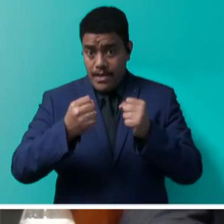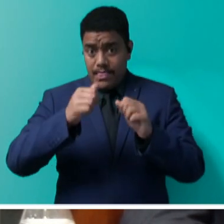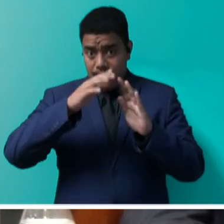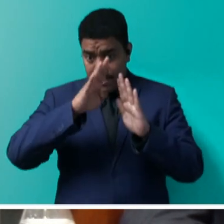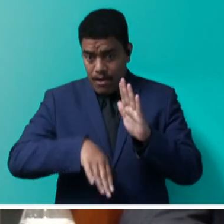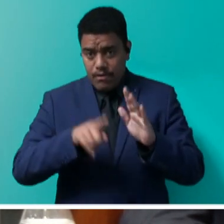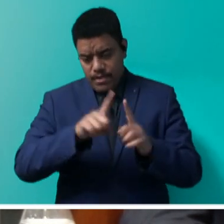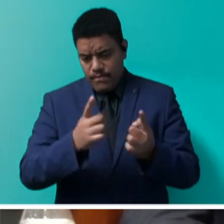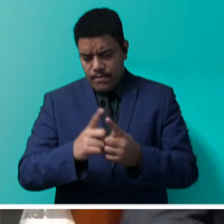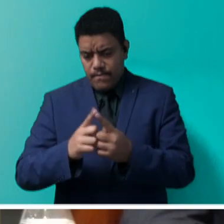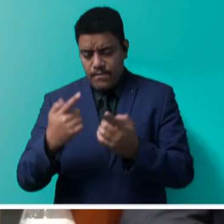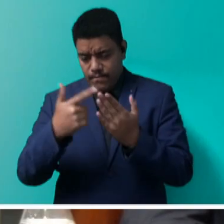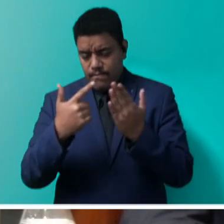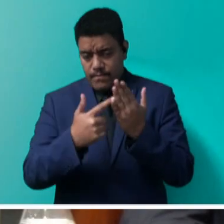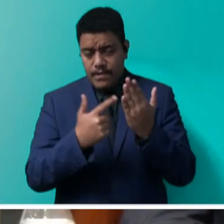of those